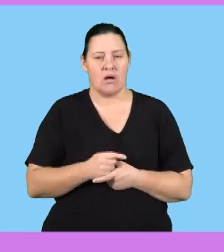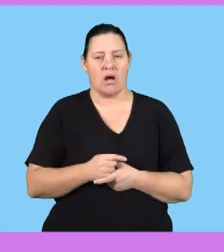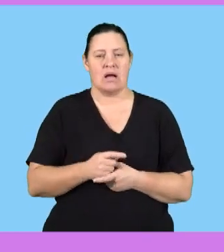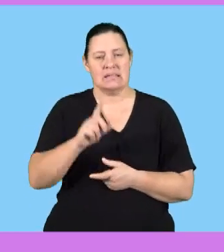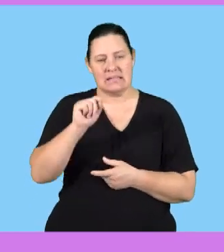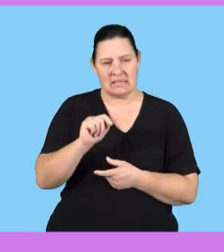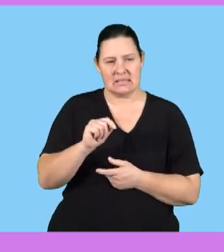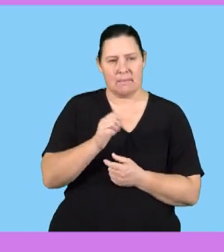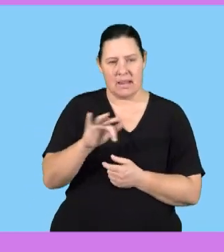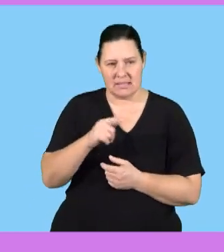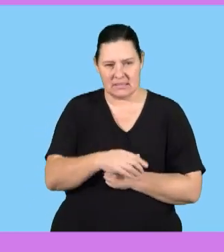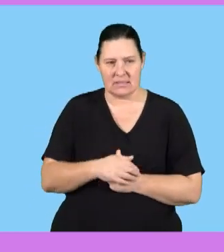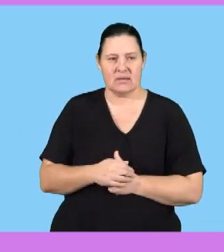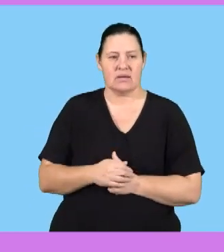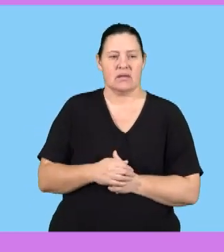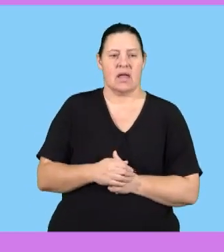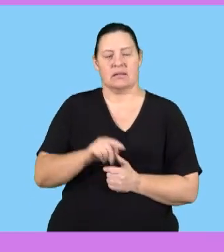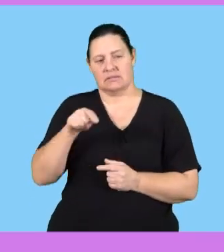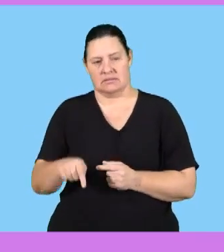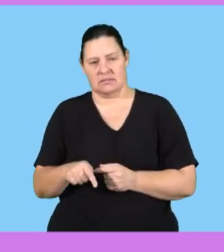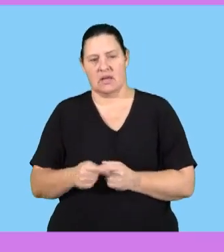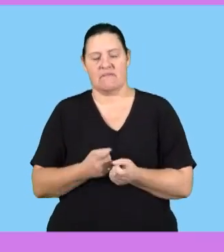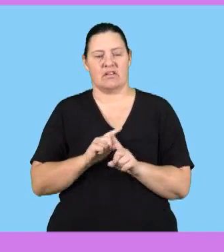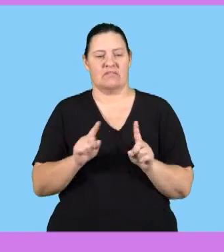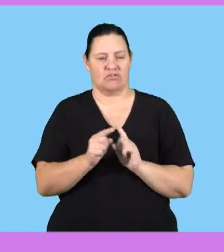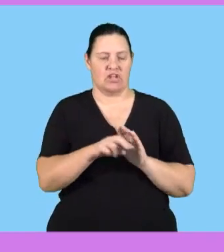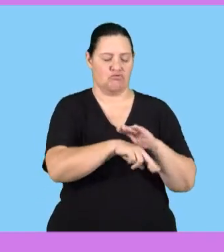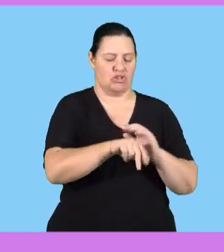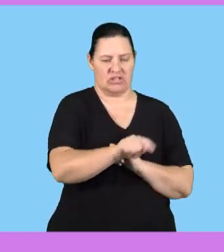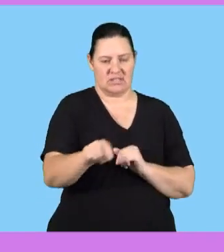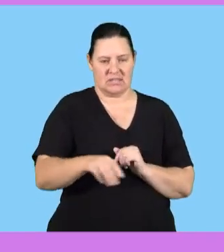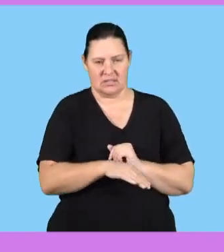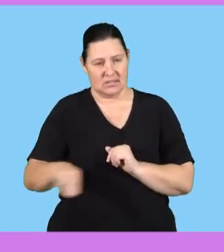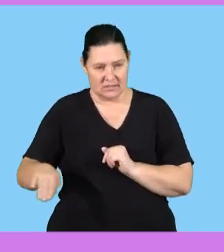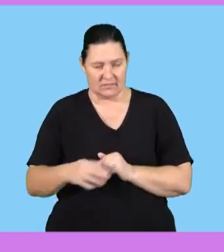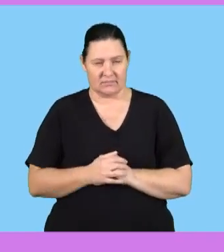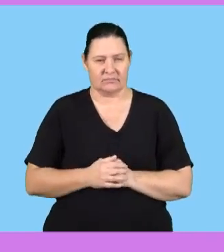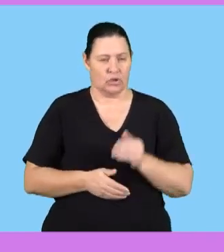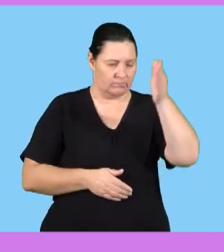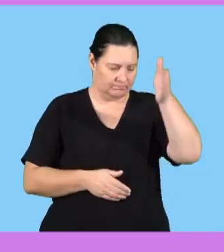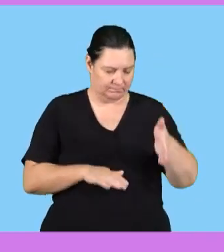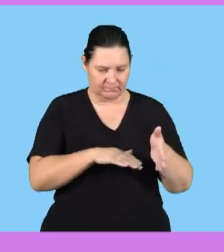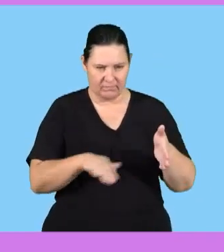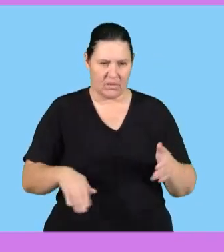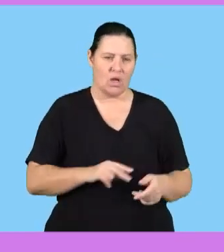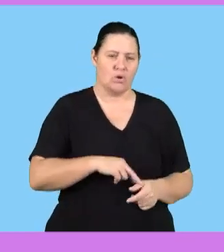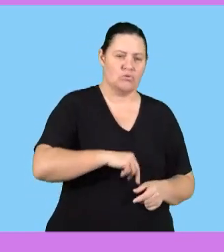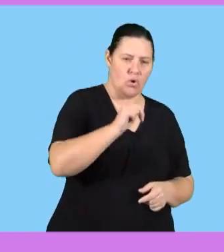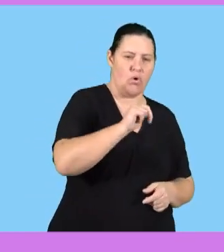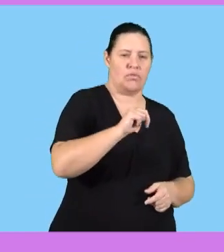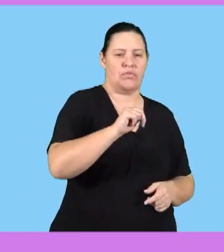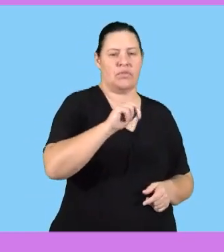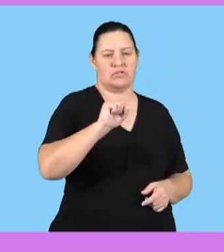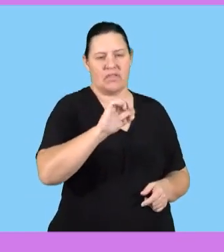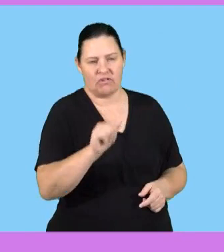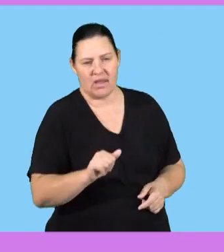millions of tons on our y-axis, right? And then here we have the different regions on our x-axis, right? North America, South